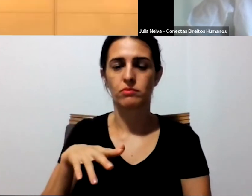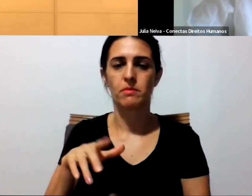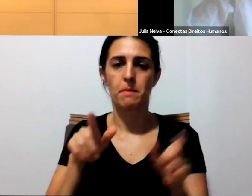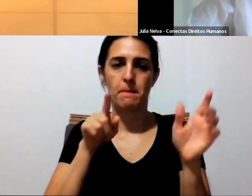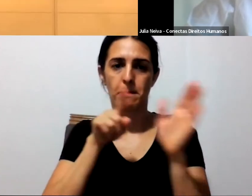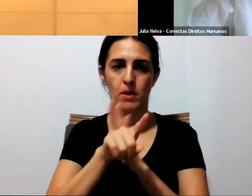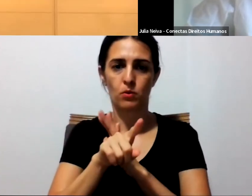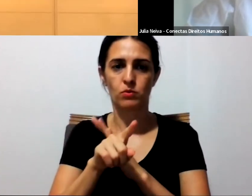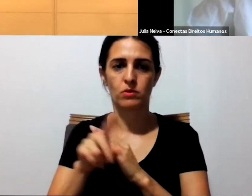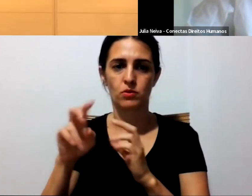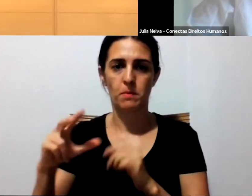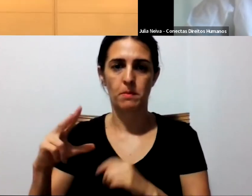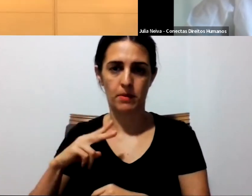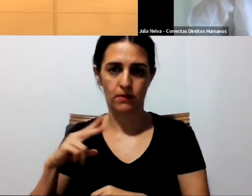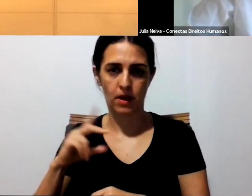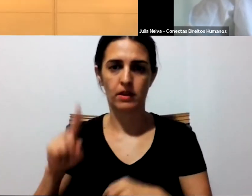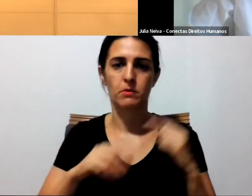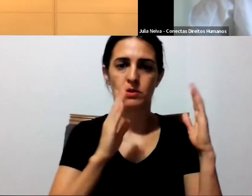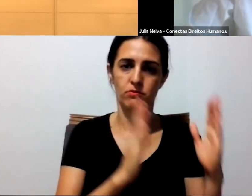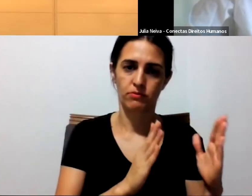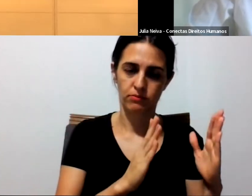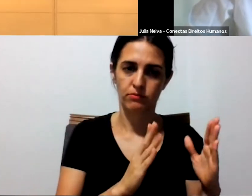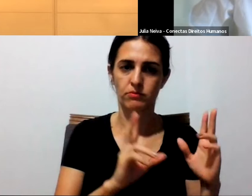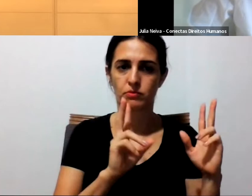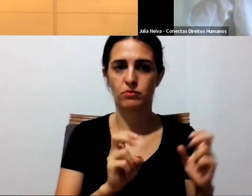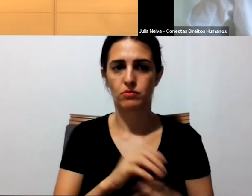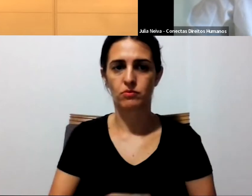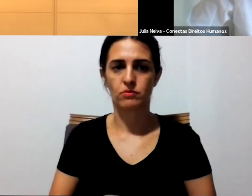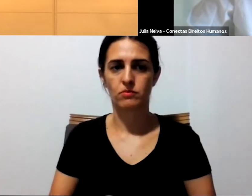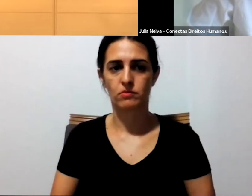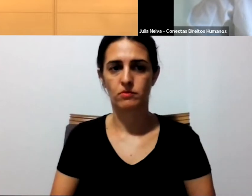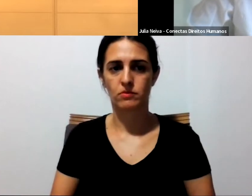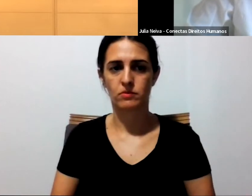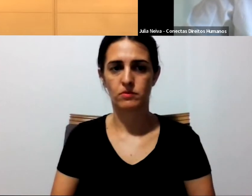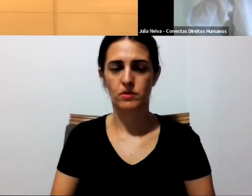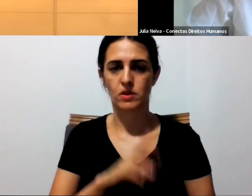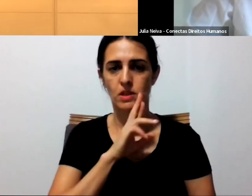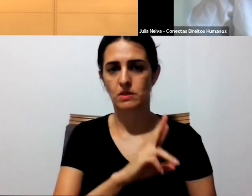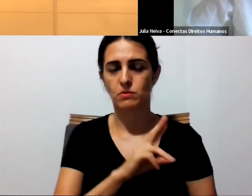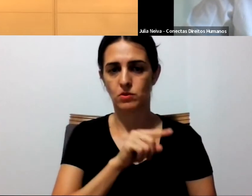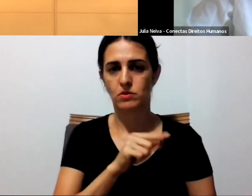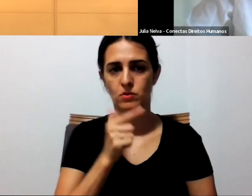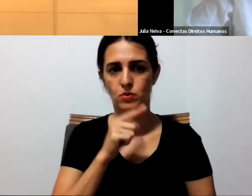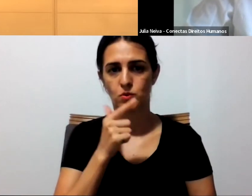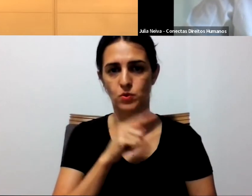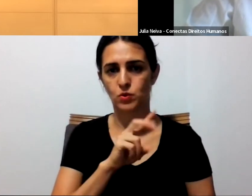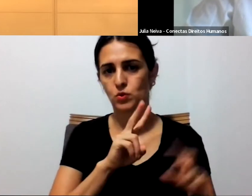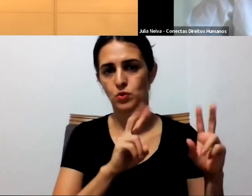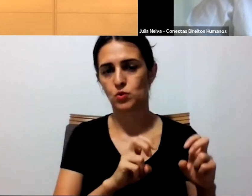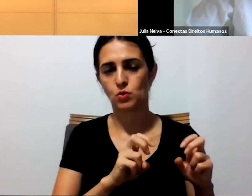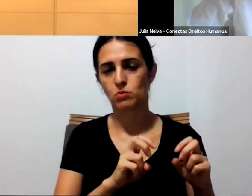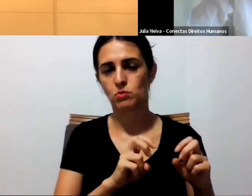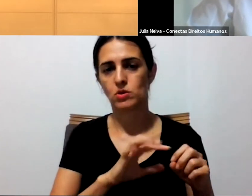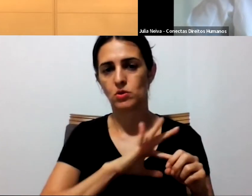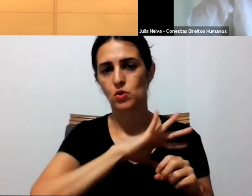moment, the ball is in the camp of our members. We are defining so-called roadmaps, which precisely defines which committee